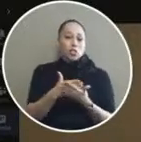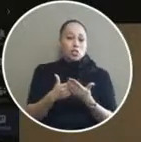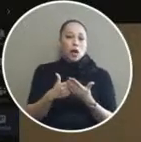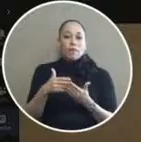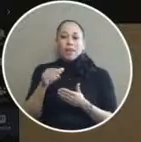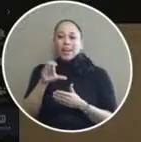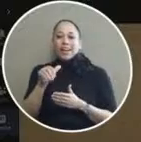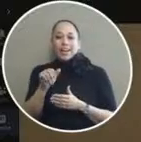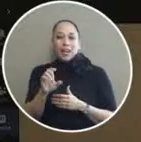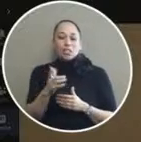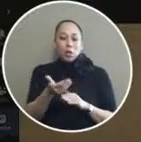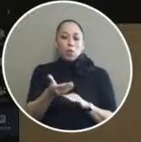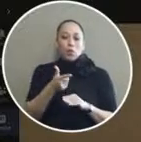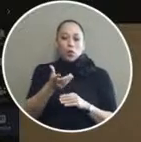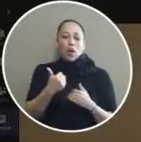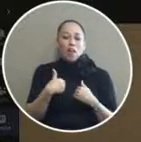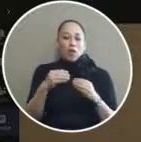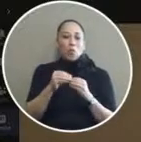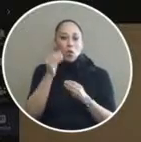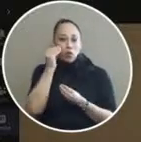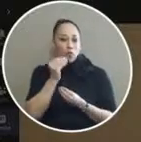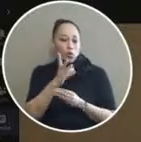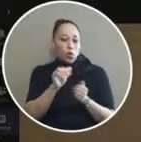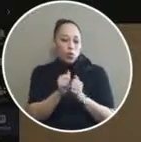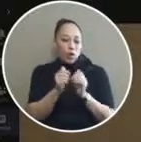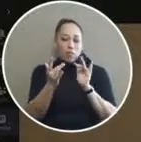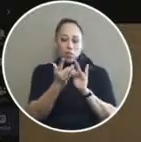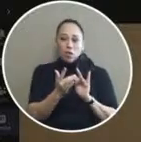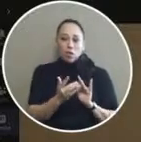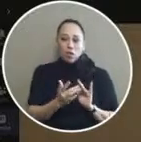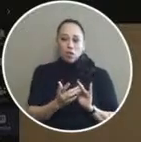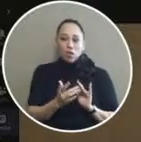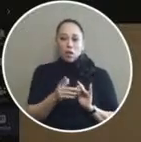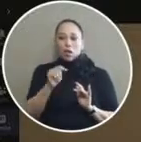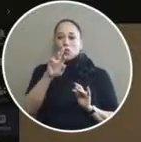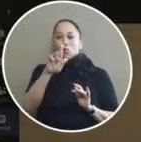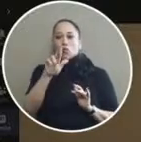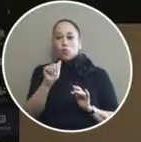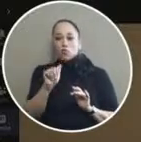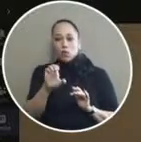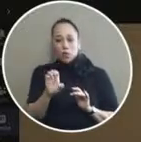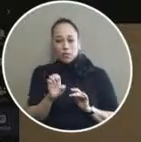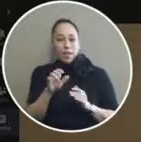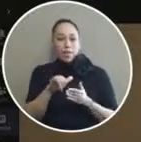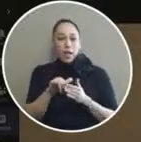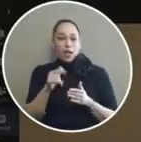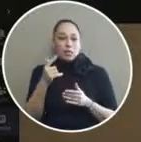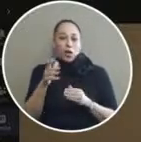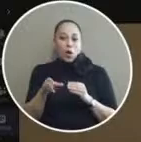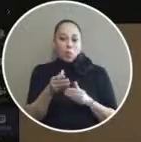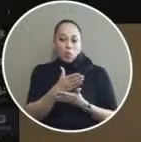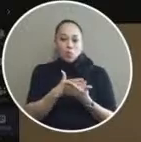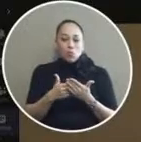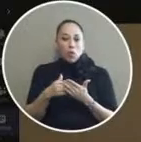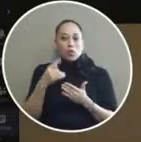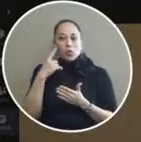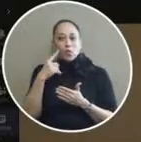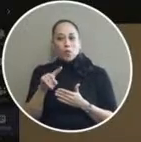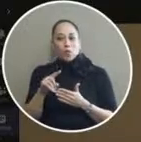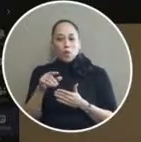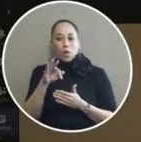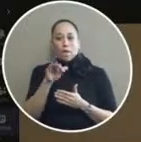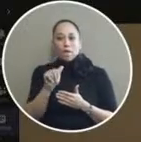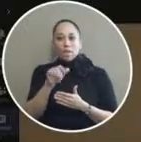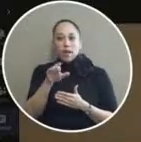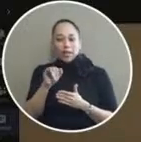before we get more of the information with the contact tracing. So that's why it's going to be a disproportionate or